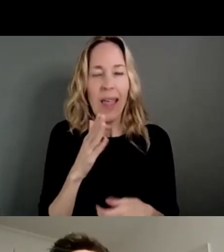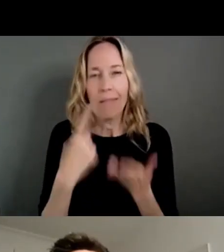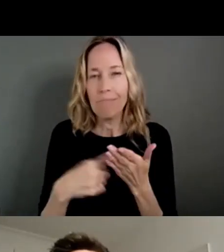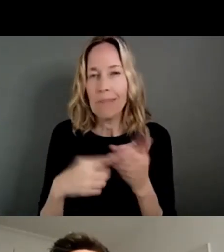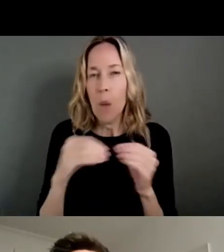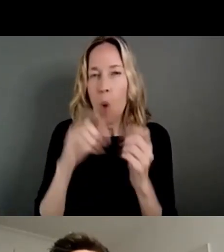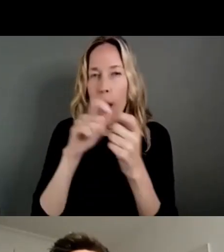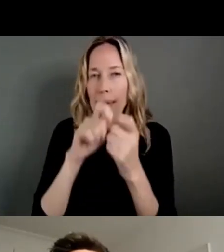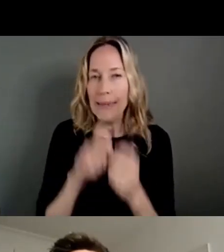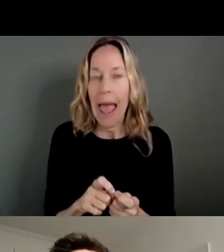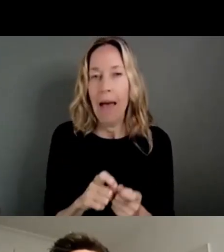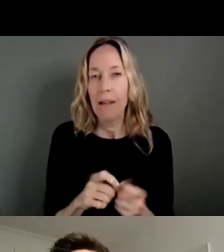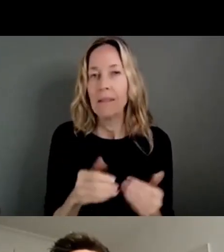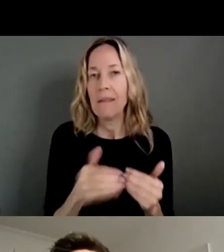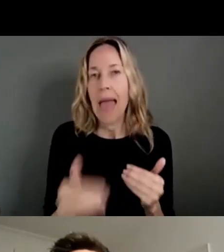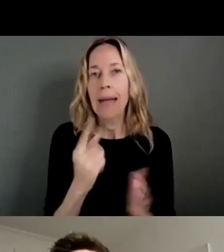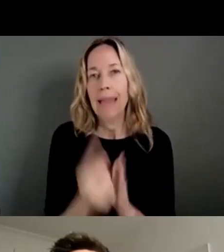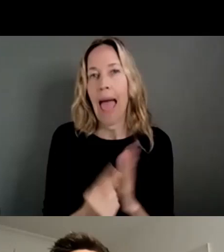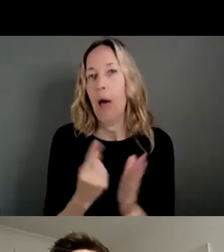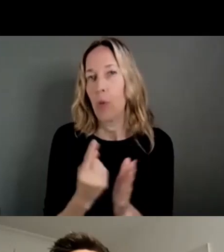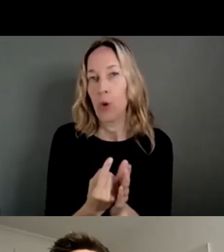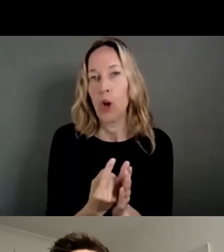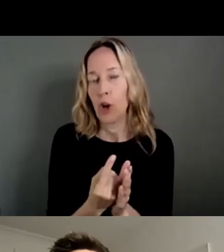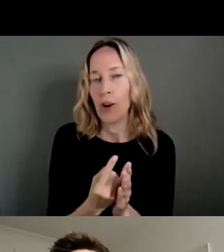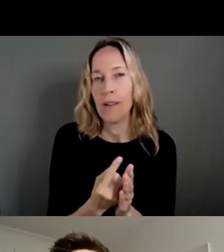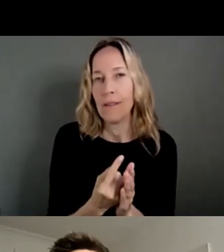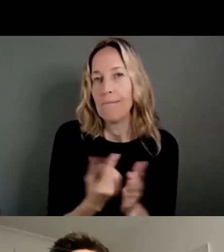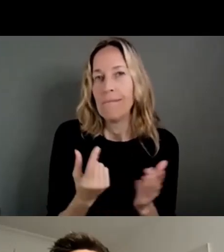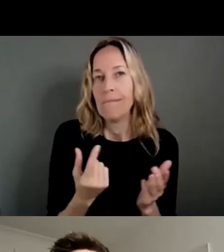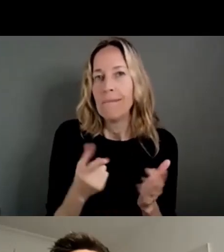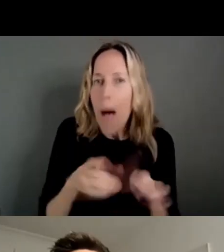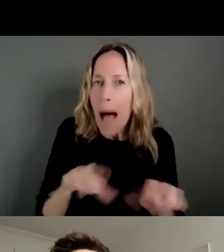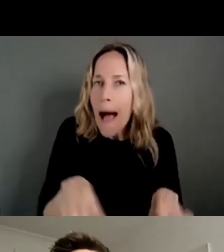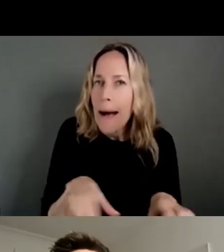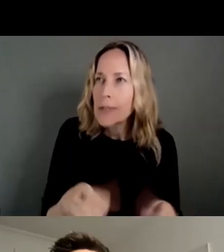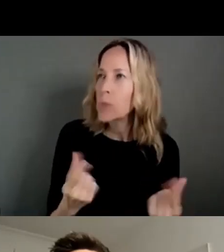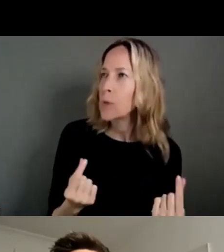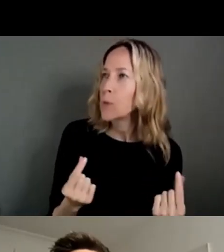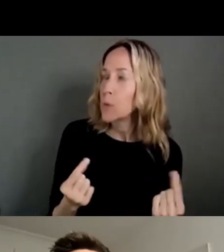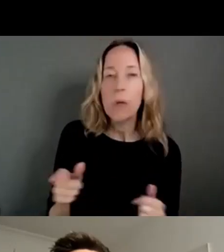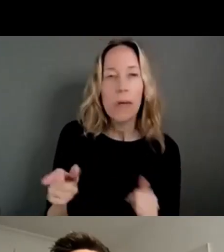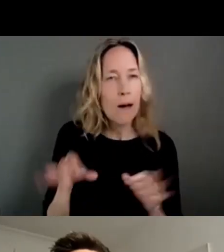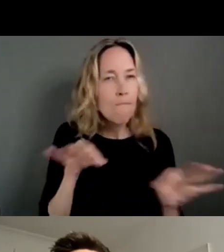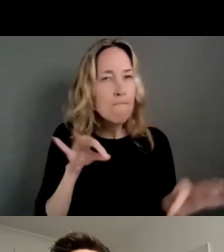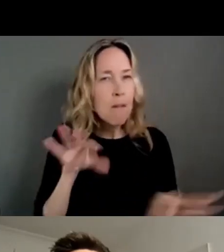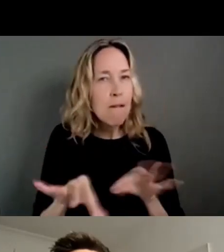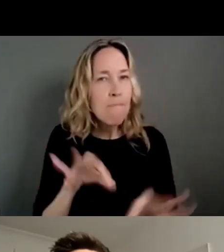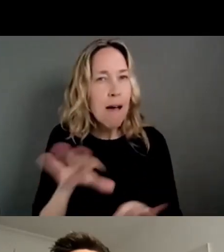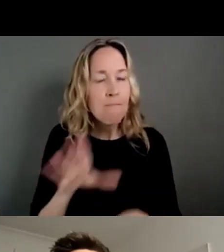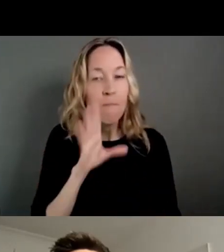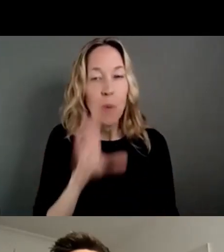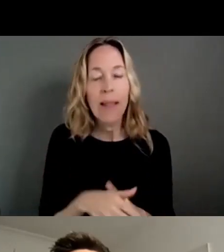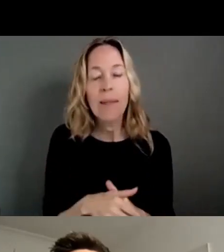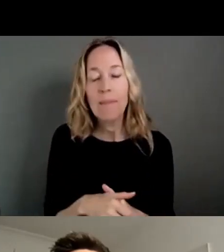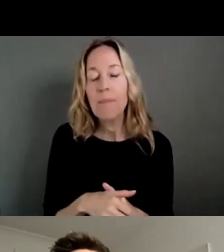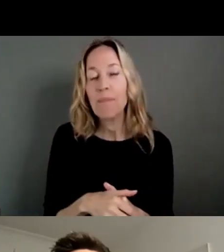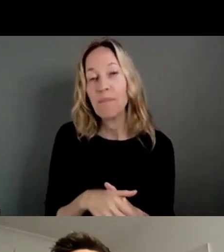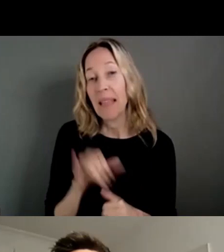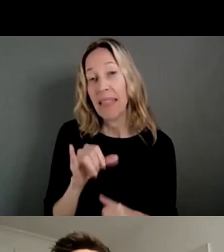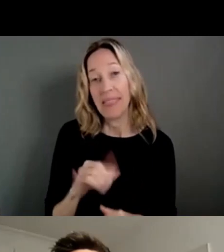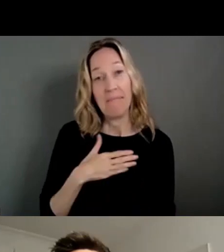But that's a quick overview of sort of like the orientation that I hold. All right.